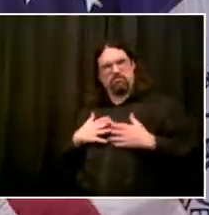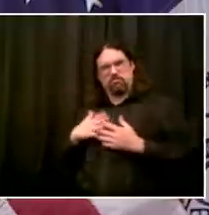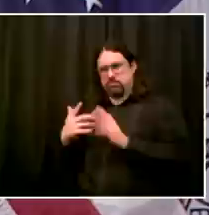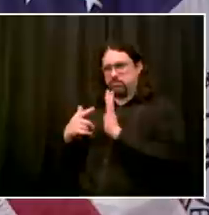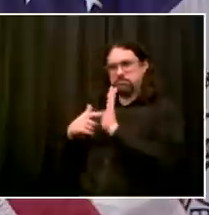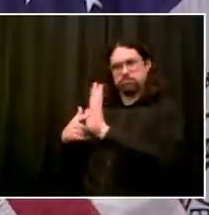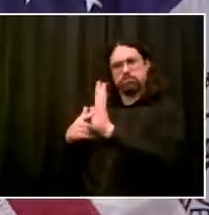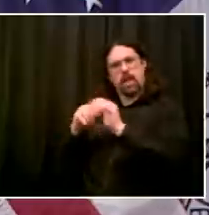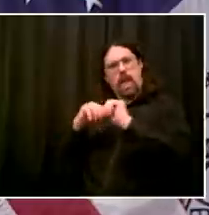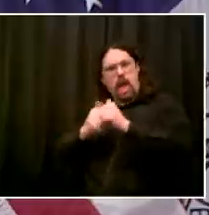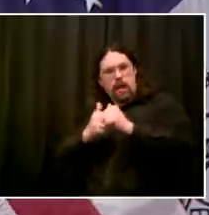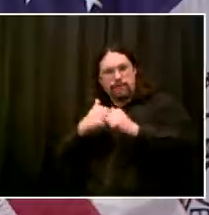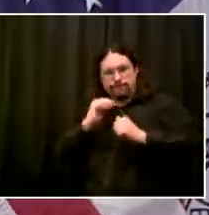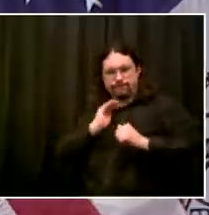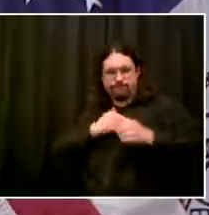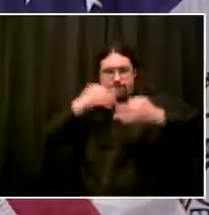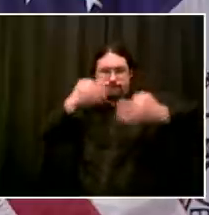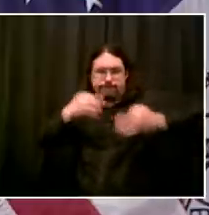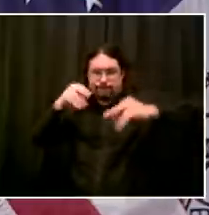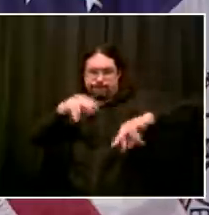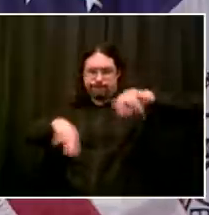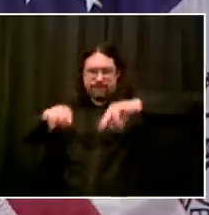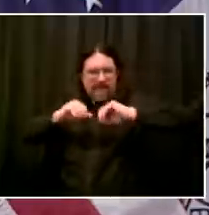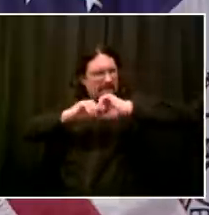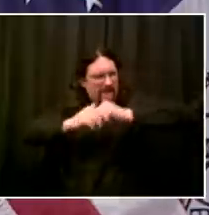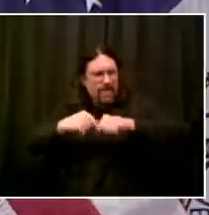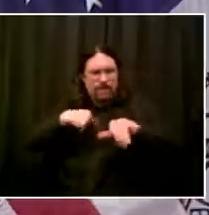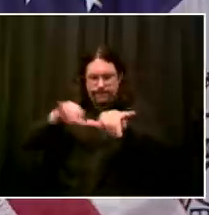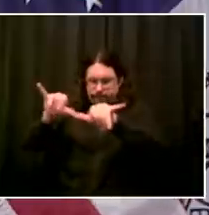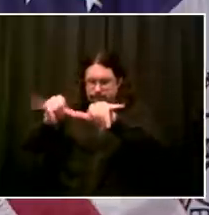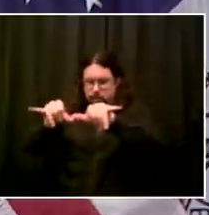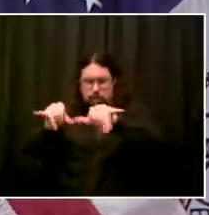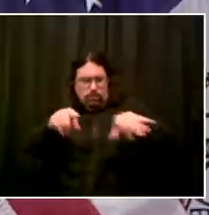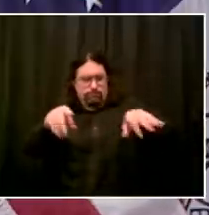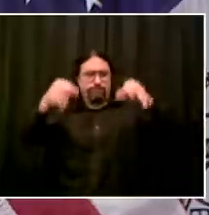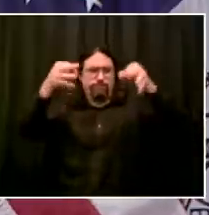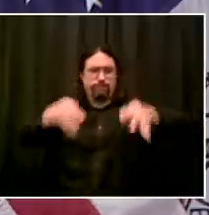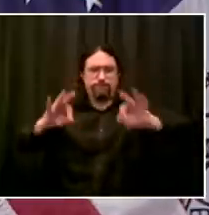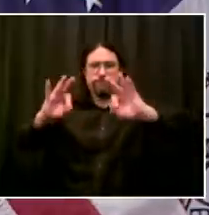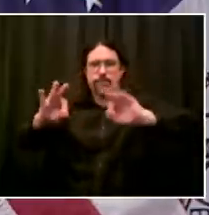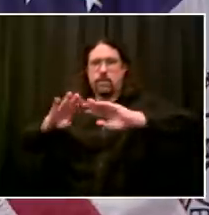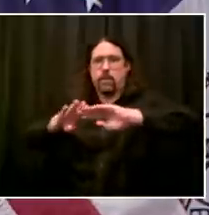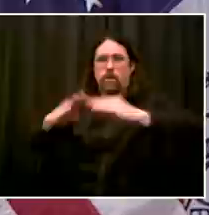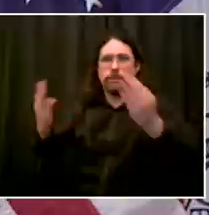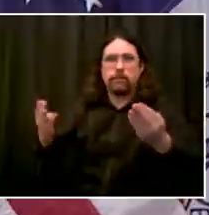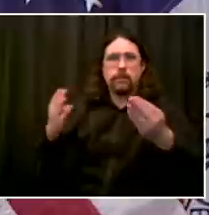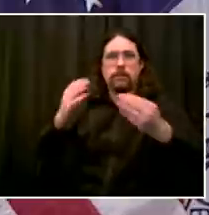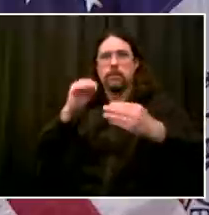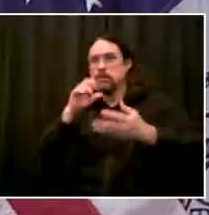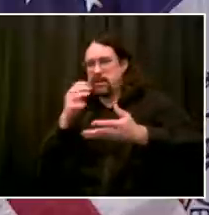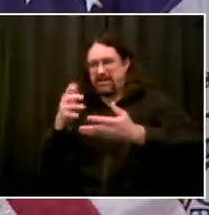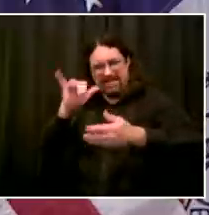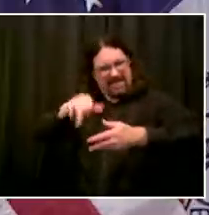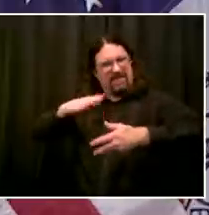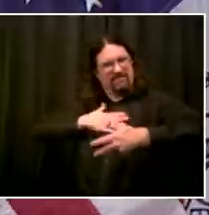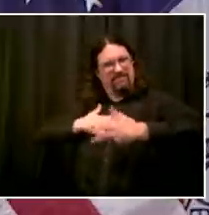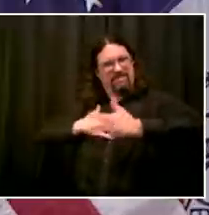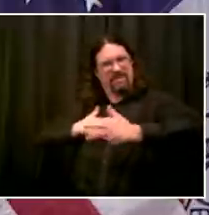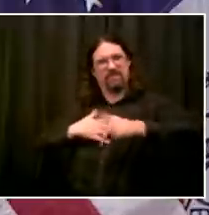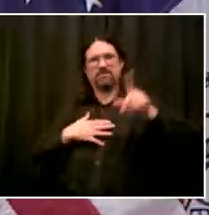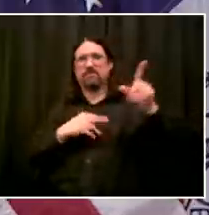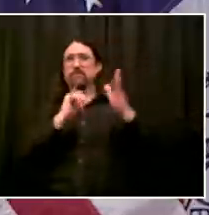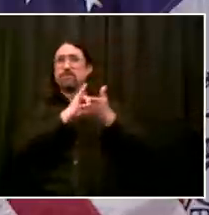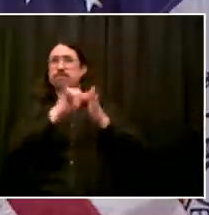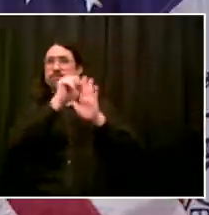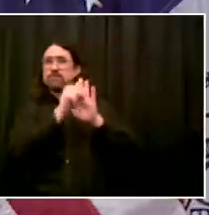work, on any specific restrictions or standards within that, on what it means for mass transit and how to address that. There's a